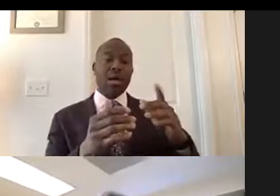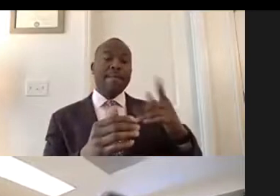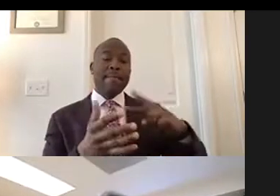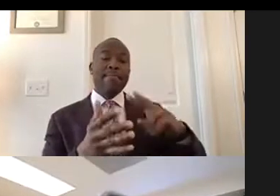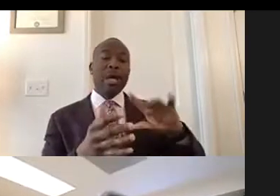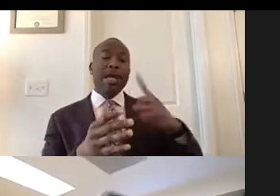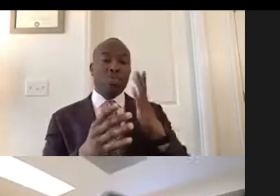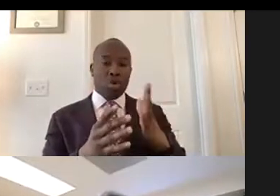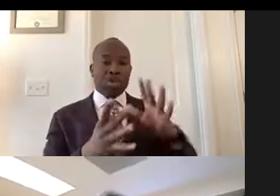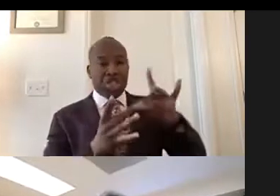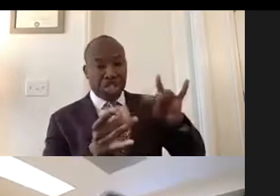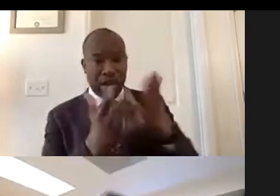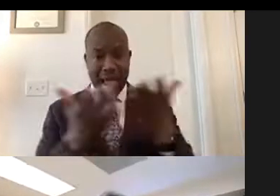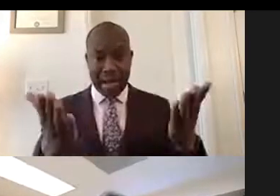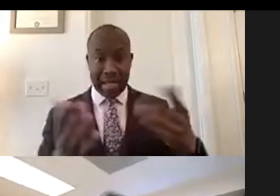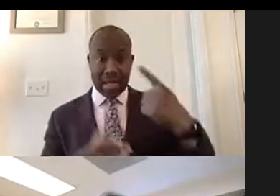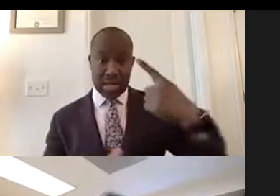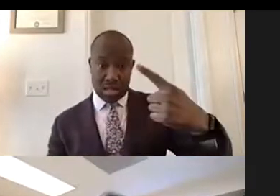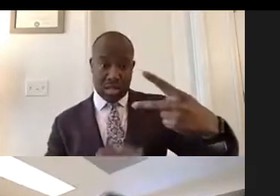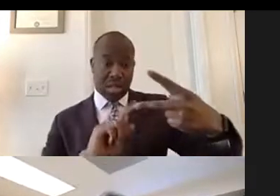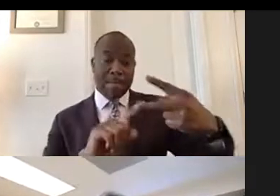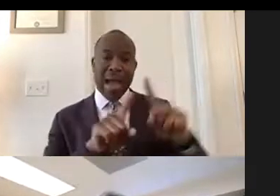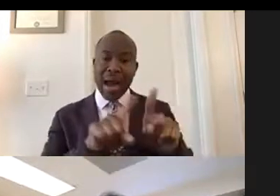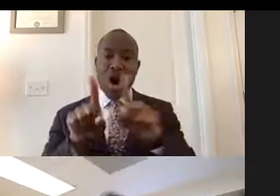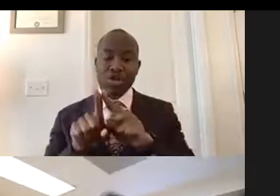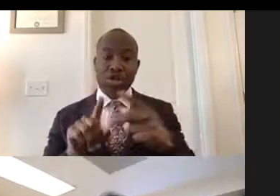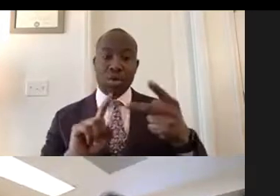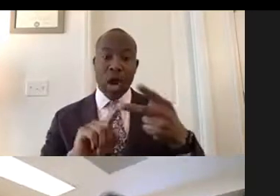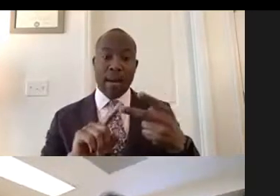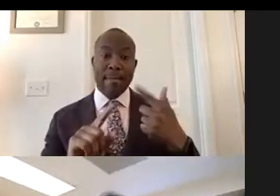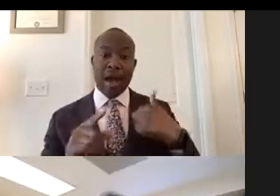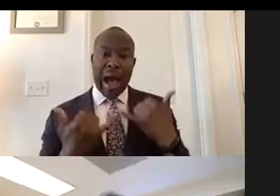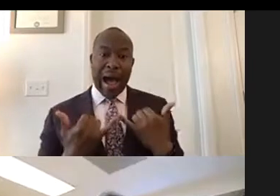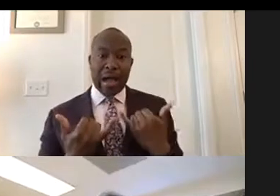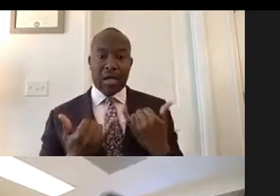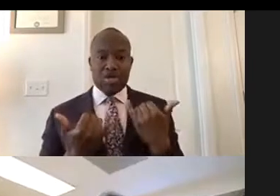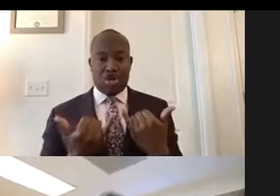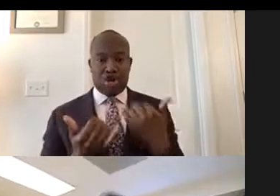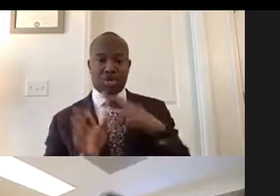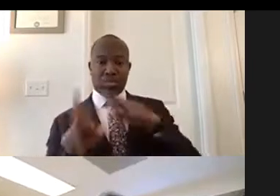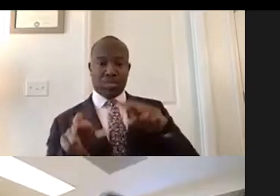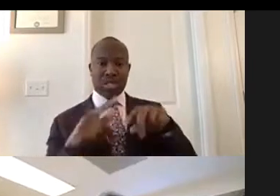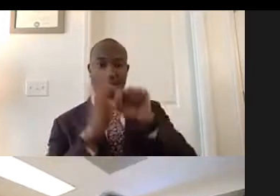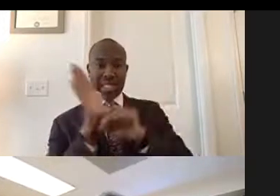a fundamentally changing a lot, but will help to streamline some things.